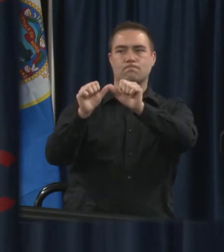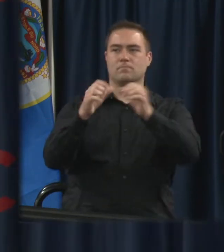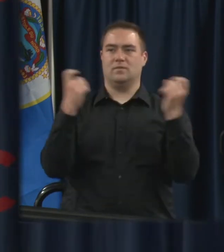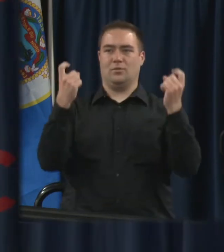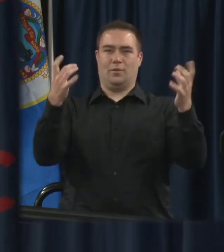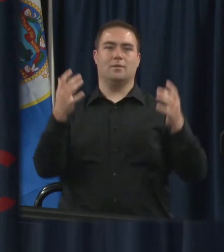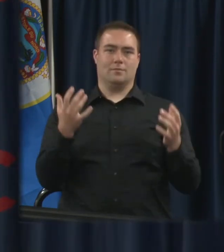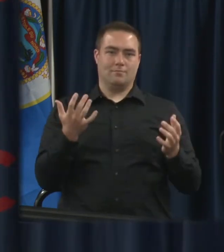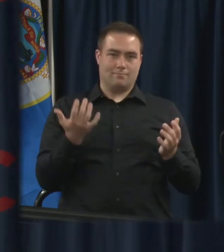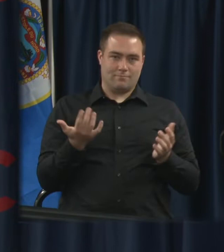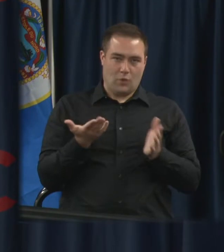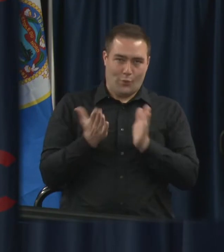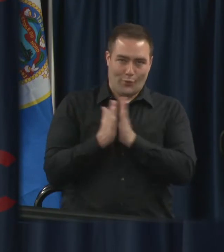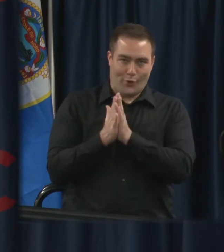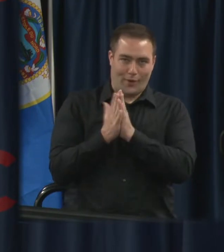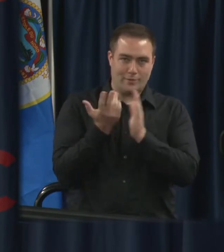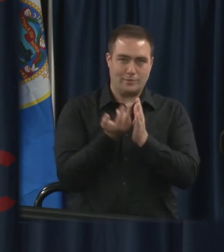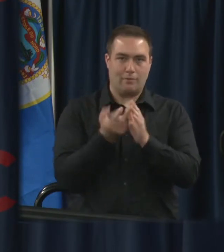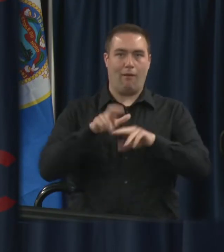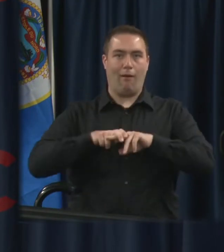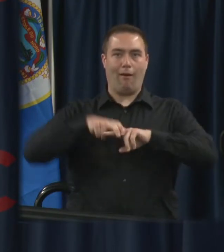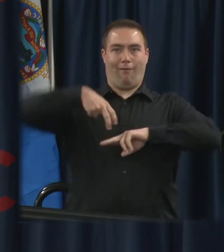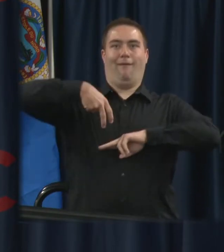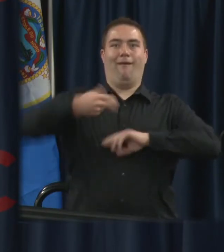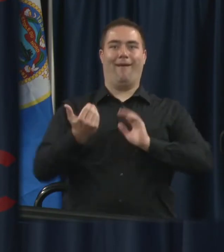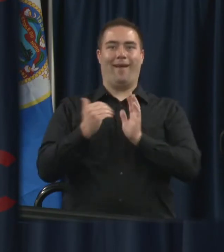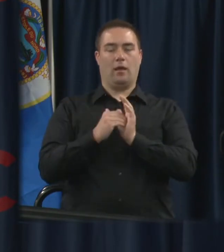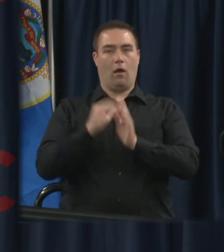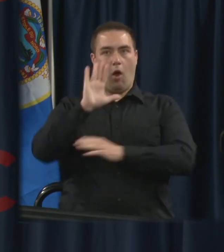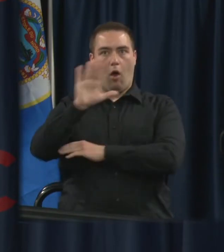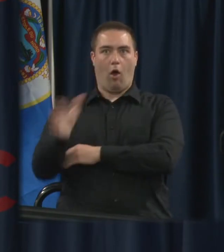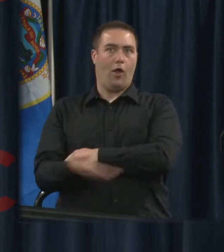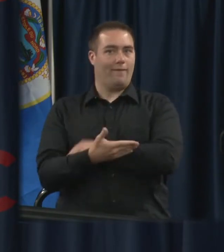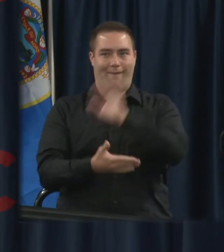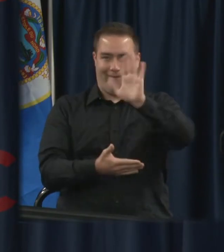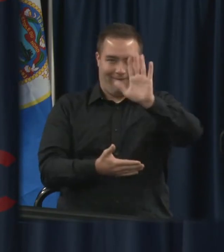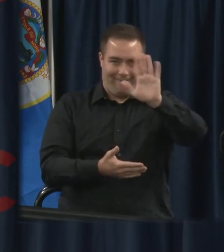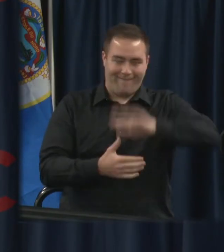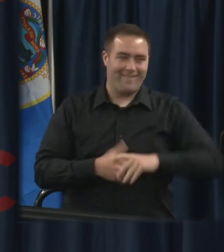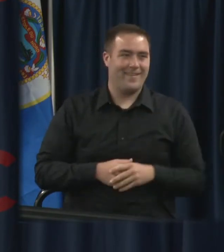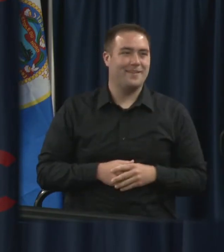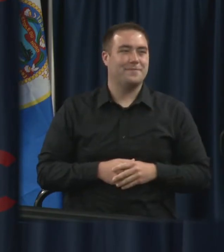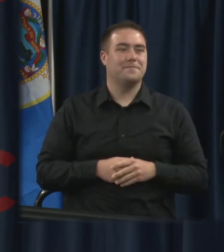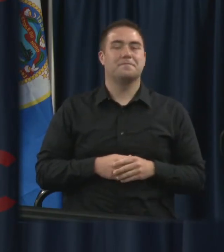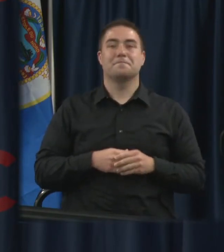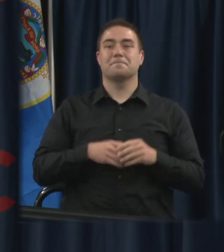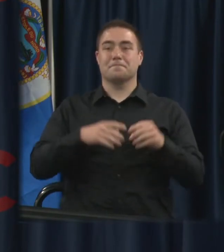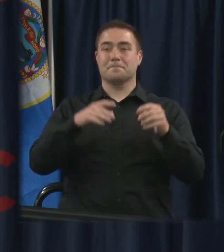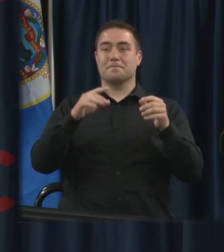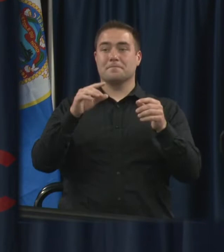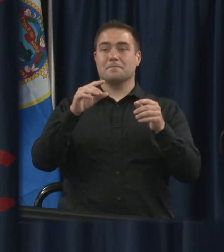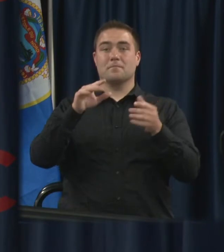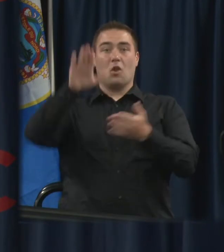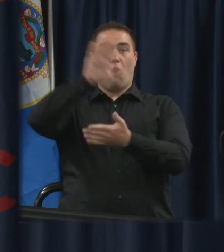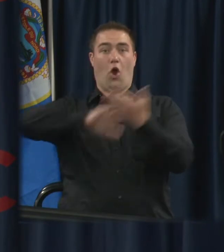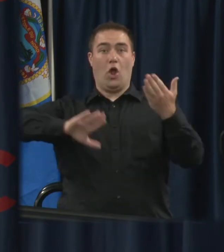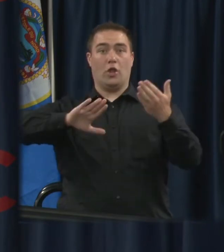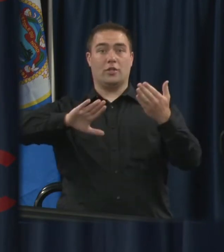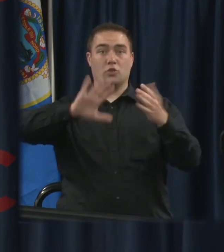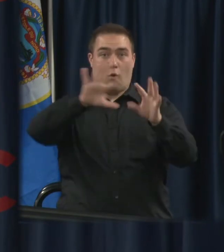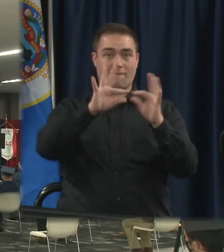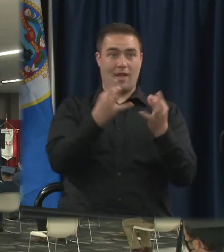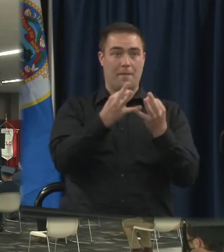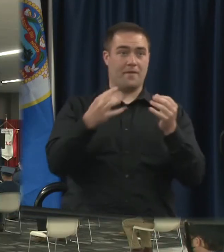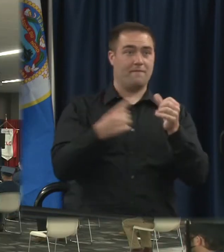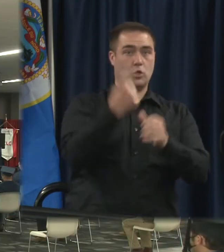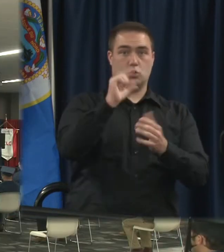just again, but then I won't do this all night, I promise. If you happen to be the first in your family to graduate from college, we would be honored if